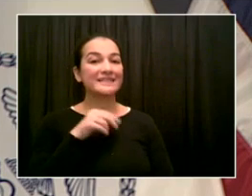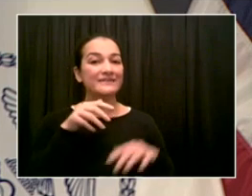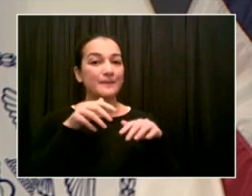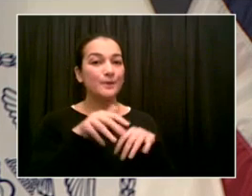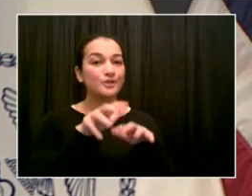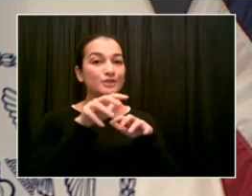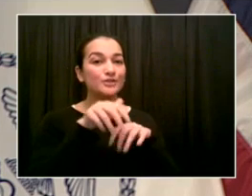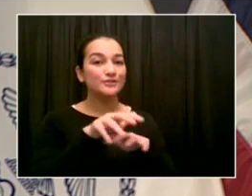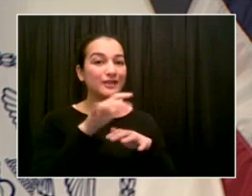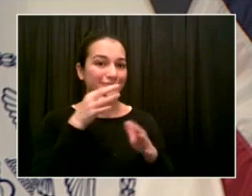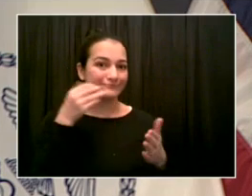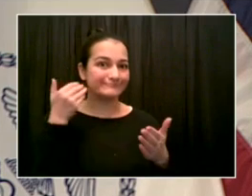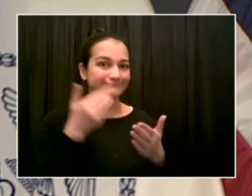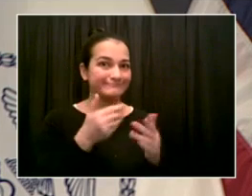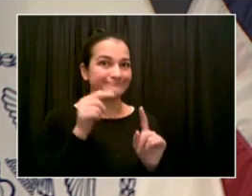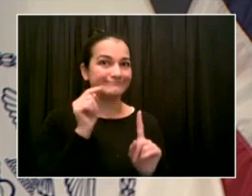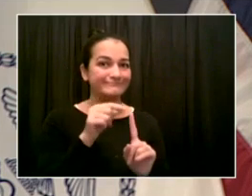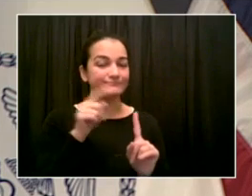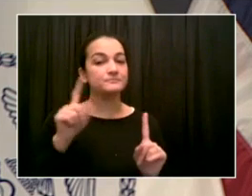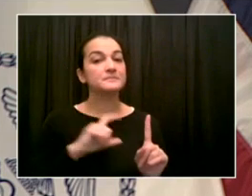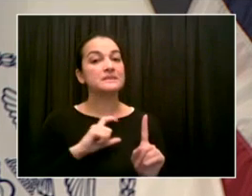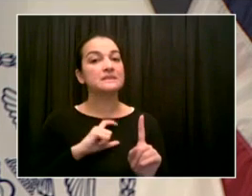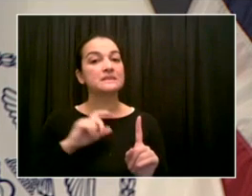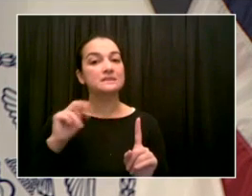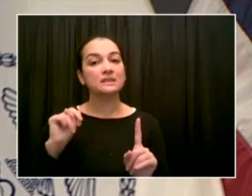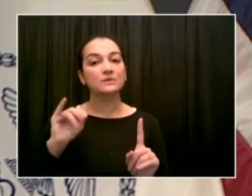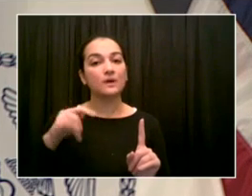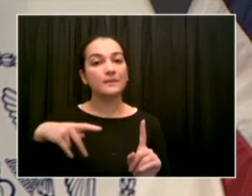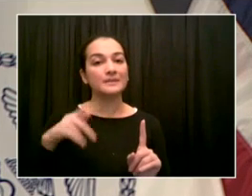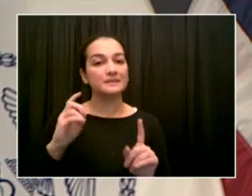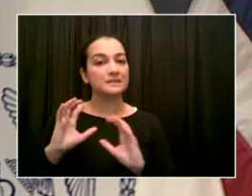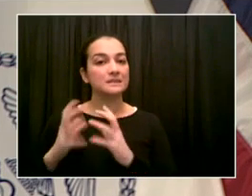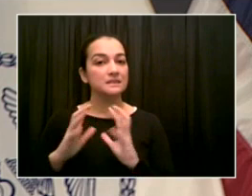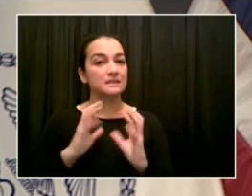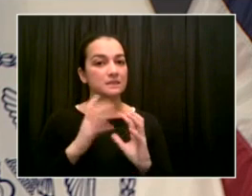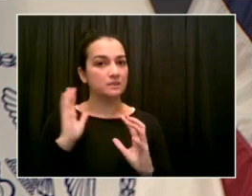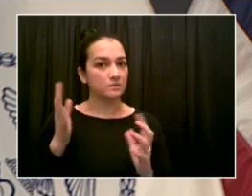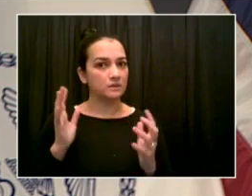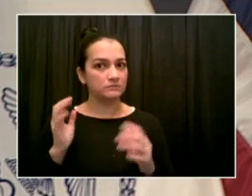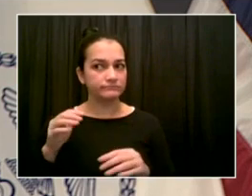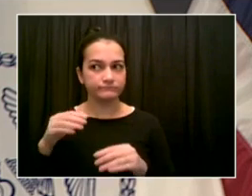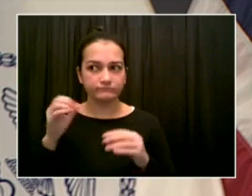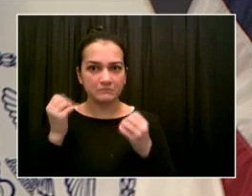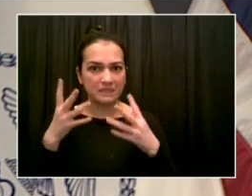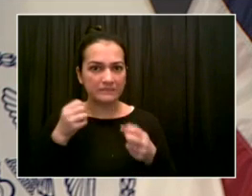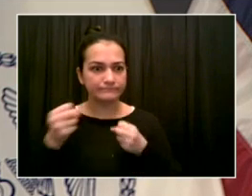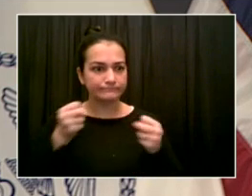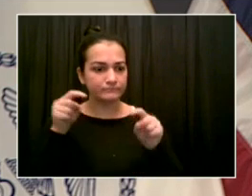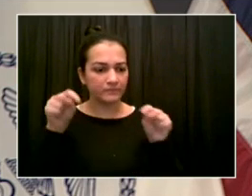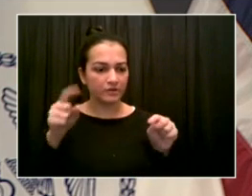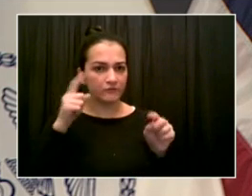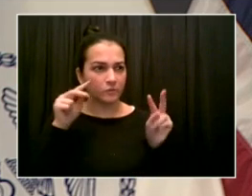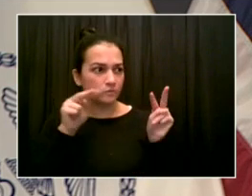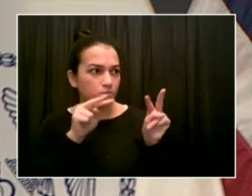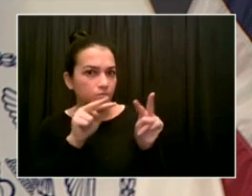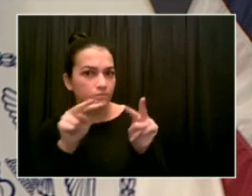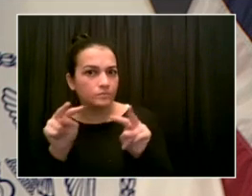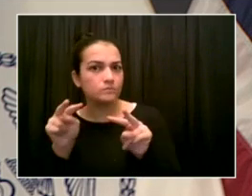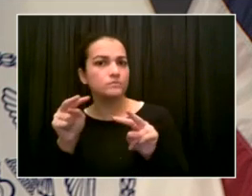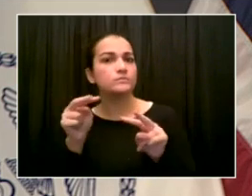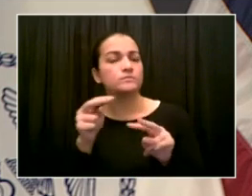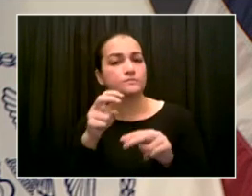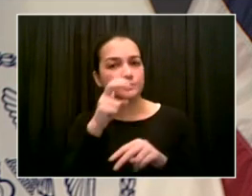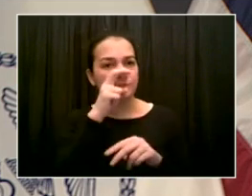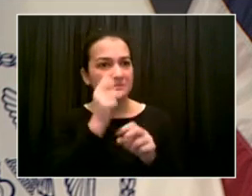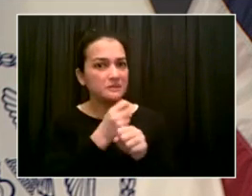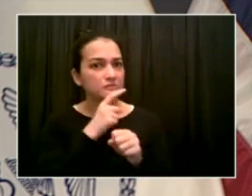been in touch with the NYPD on, how that might impact their security plan for this year? Thank you. It's a very